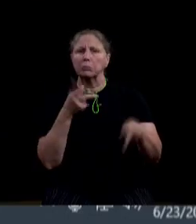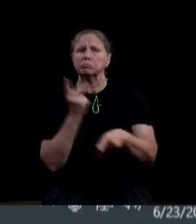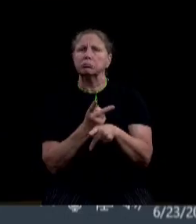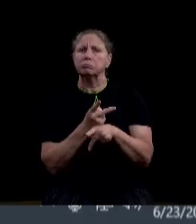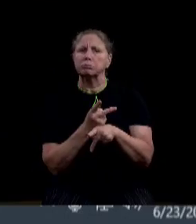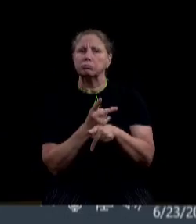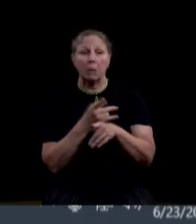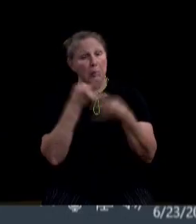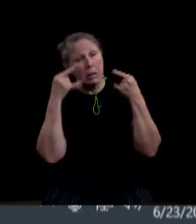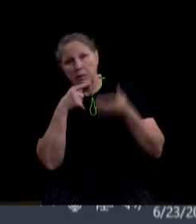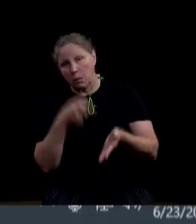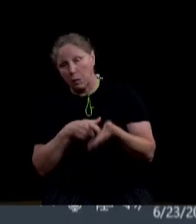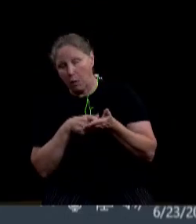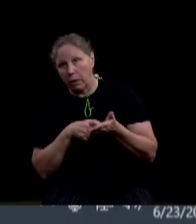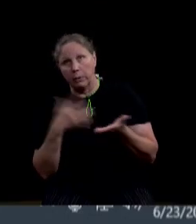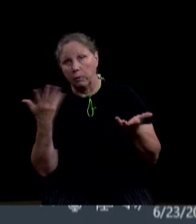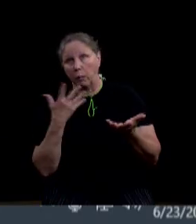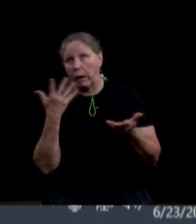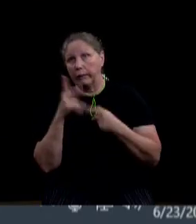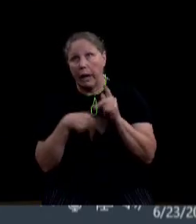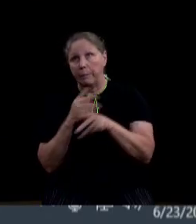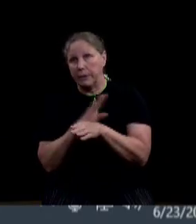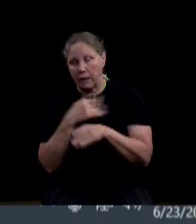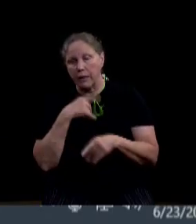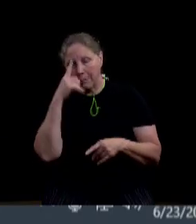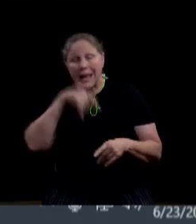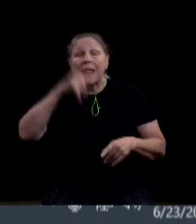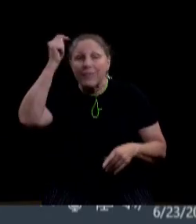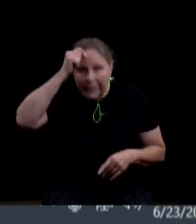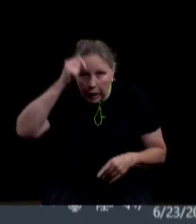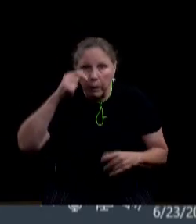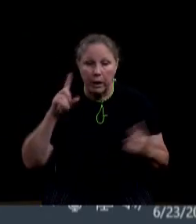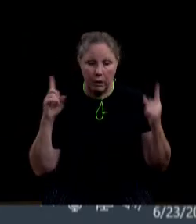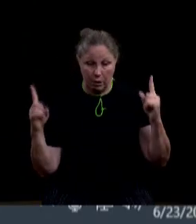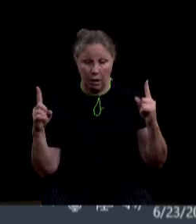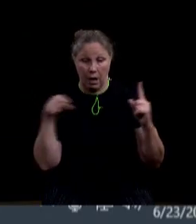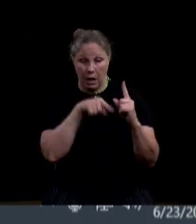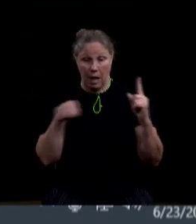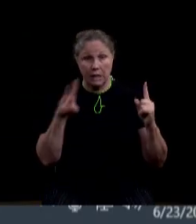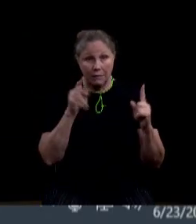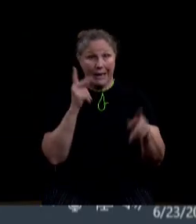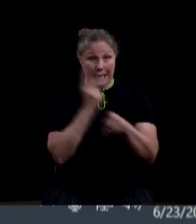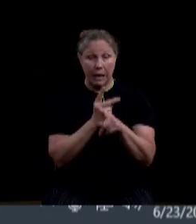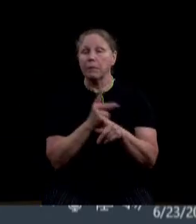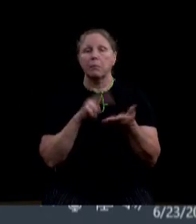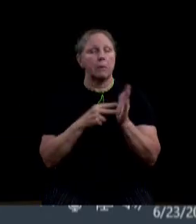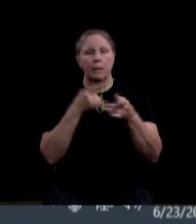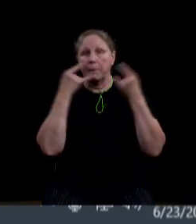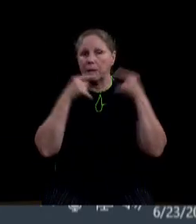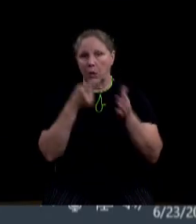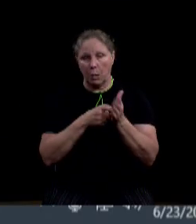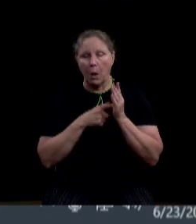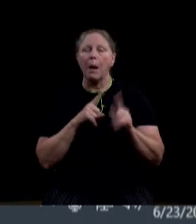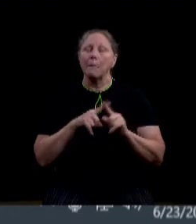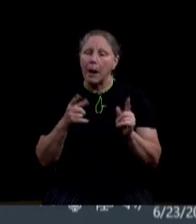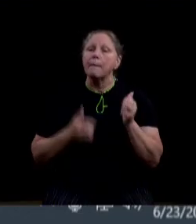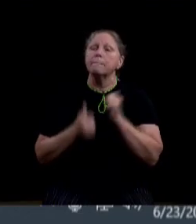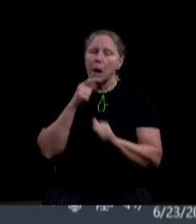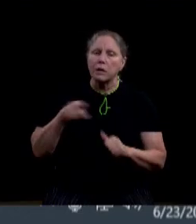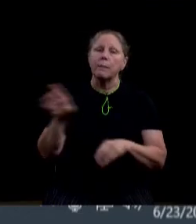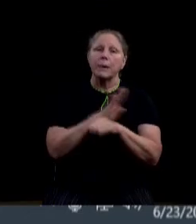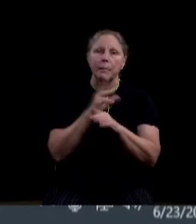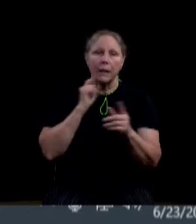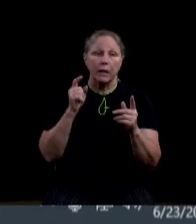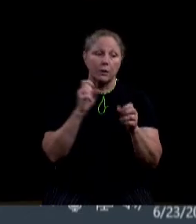theoretically that's possible. I think the reality is most of them will need to require face masks of their employees and their customers when they come